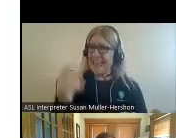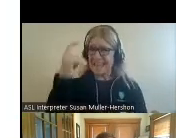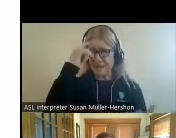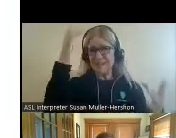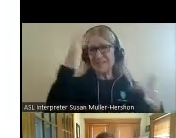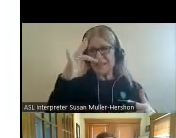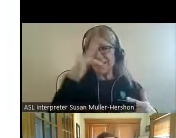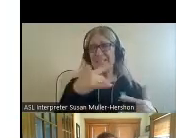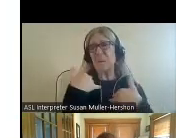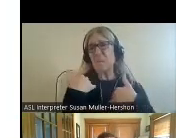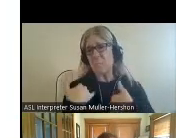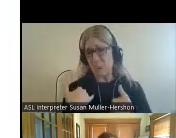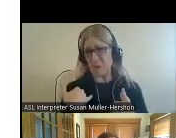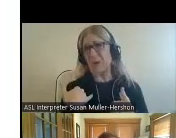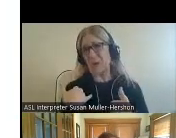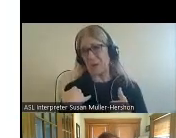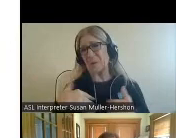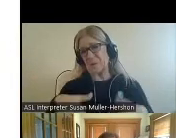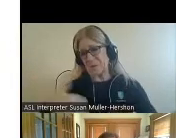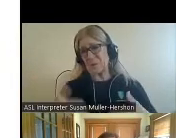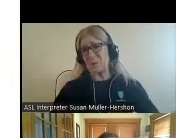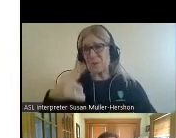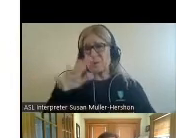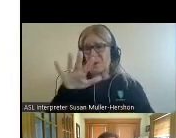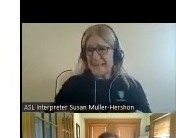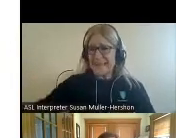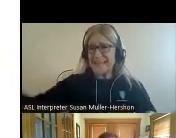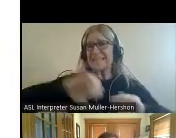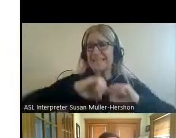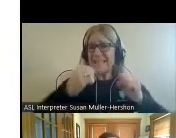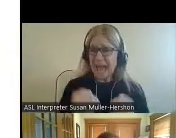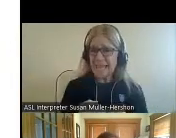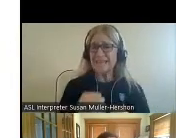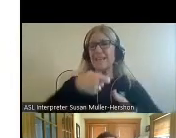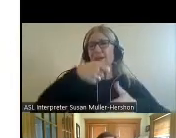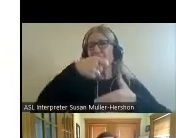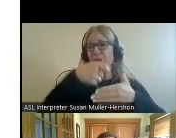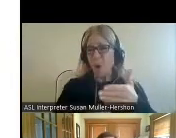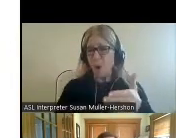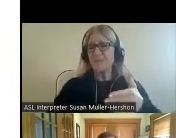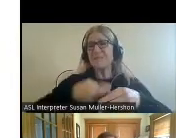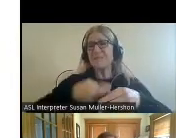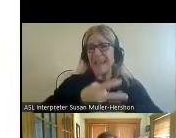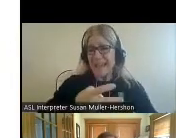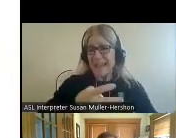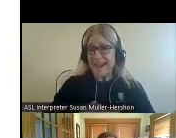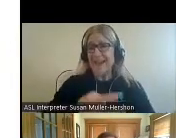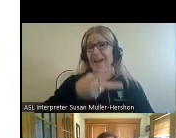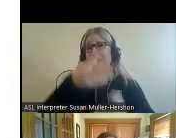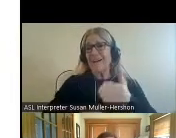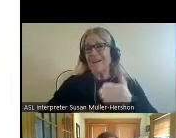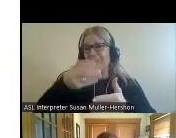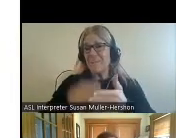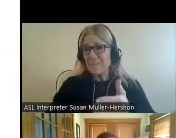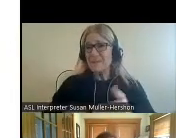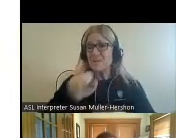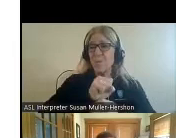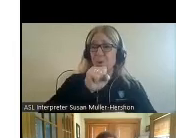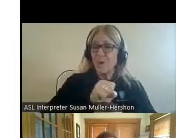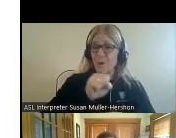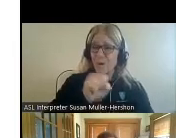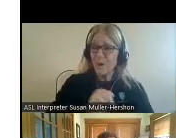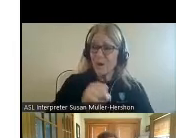of productivity, as well as the costs associated with these sort of lost hours of productivity and other costs